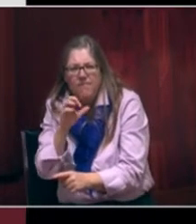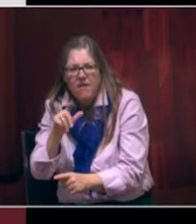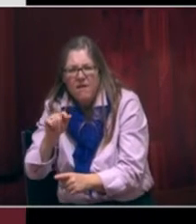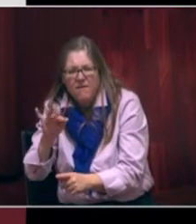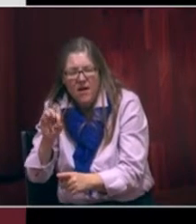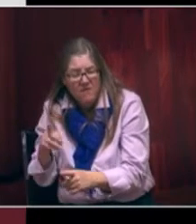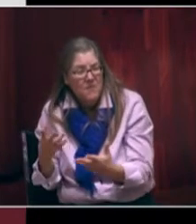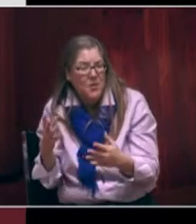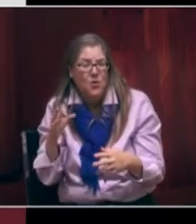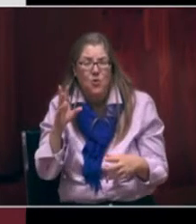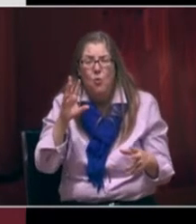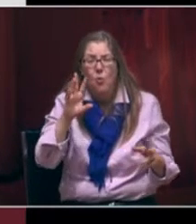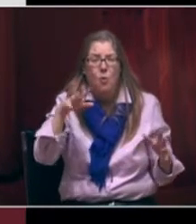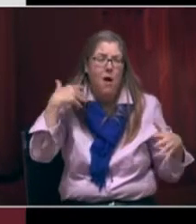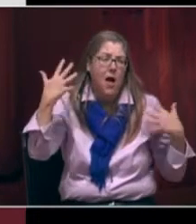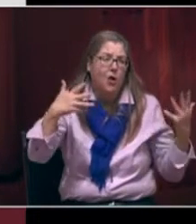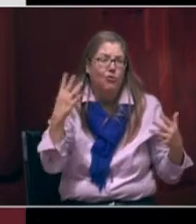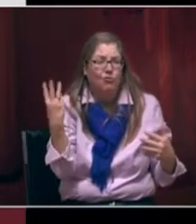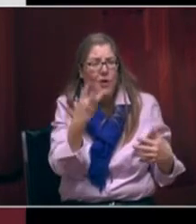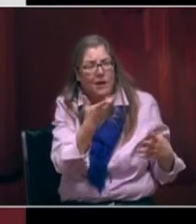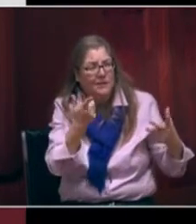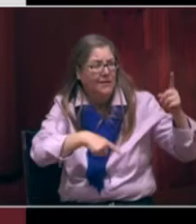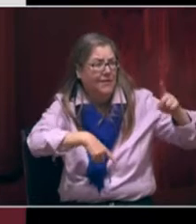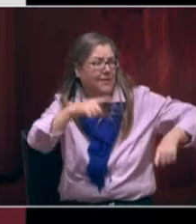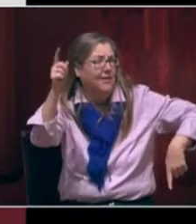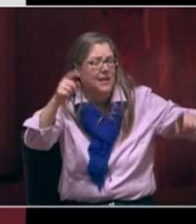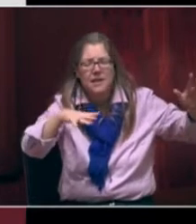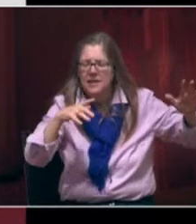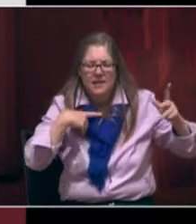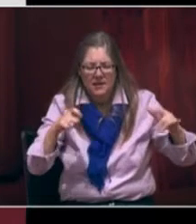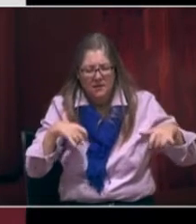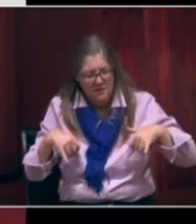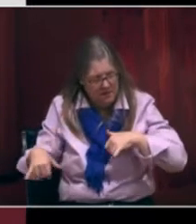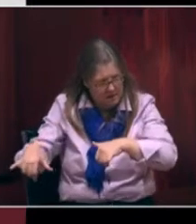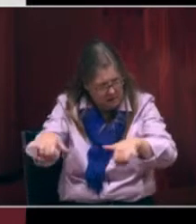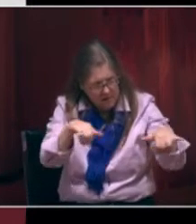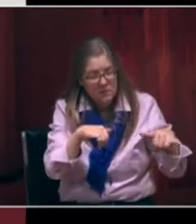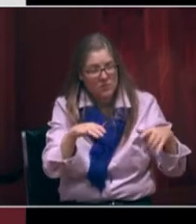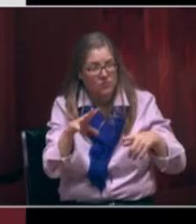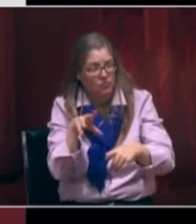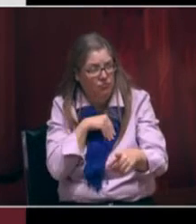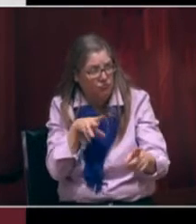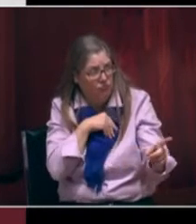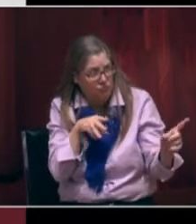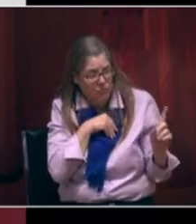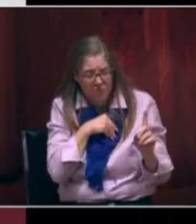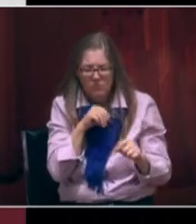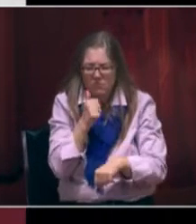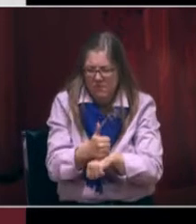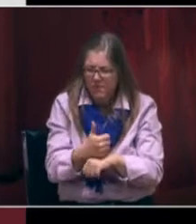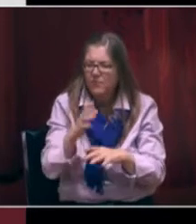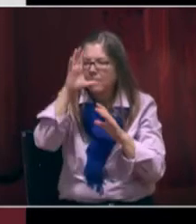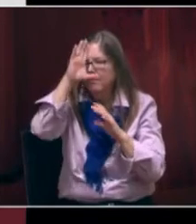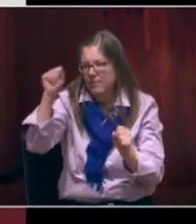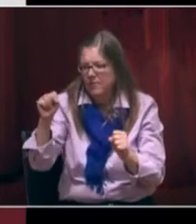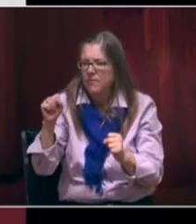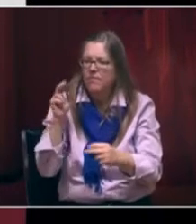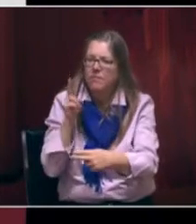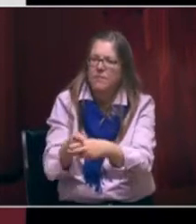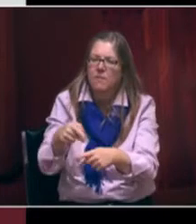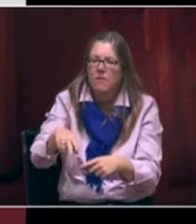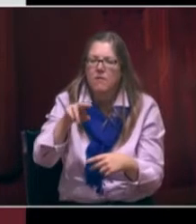West out there, and we really need to reel agencies in, establish a baseline that everybody can live with. So, of course, the President designated the National Archives